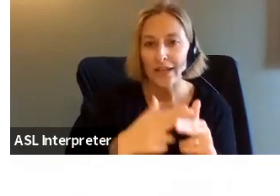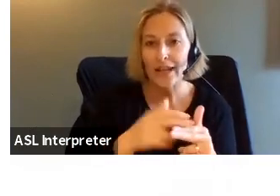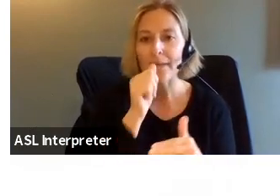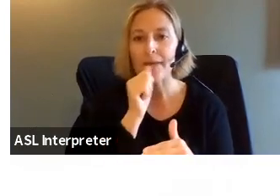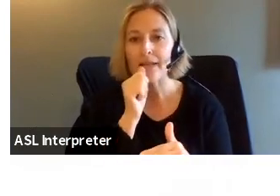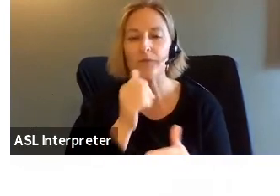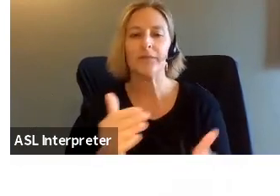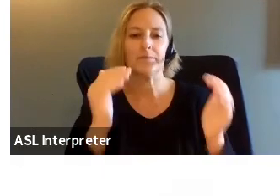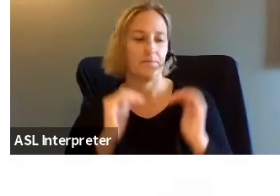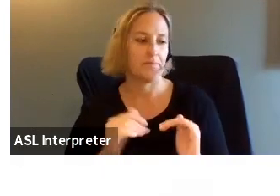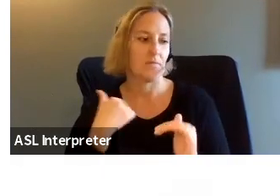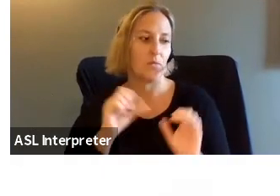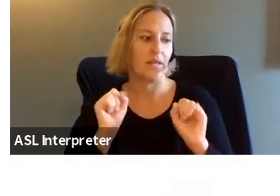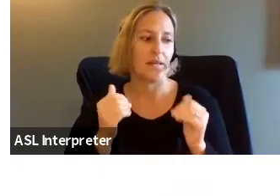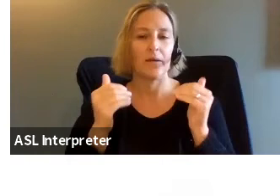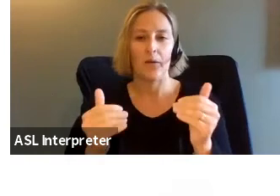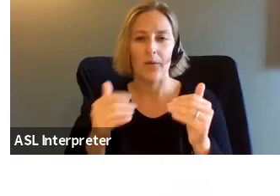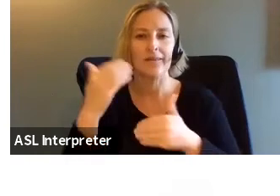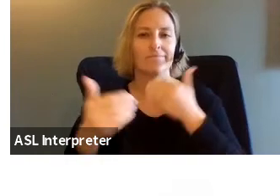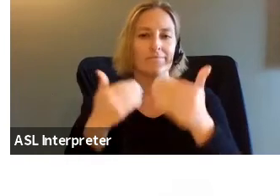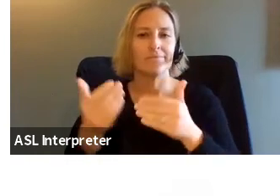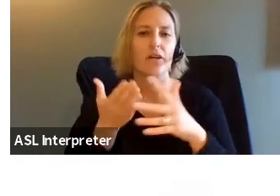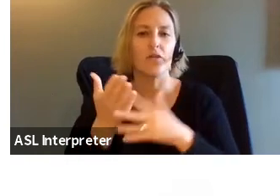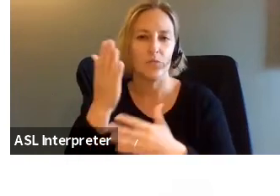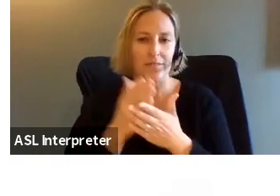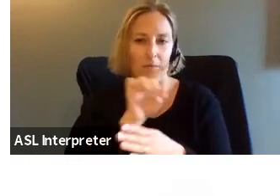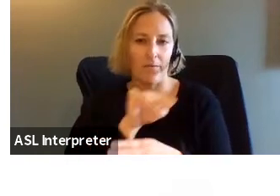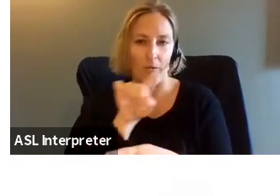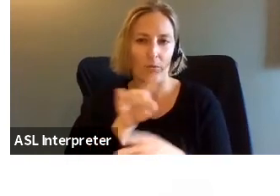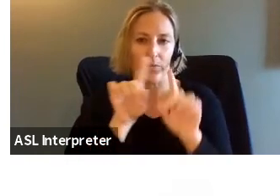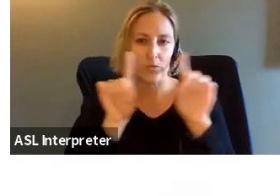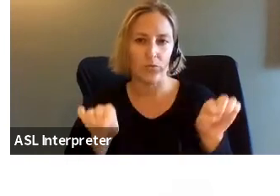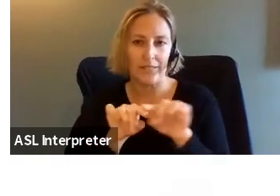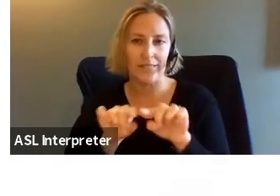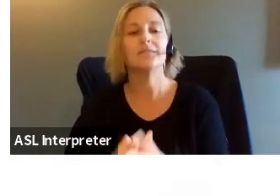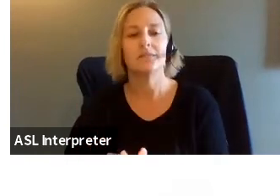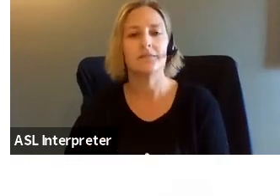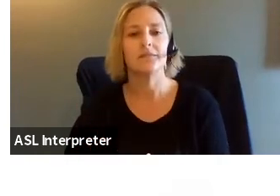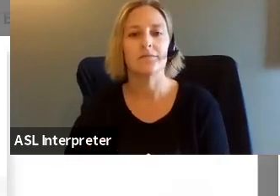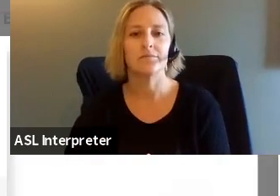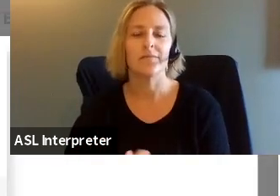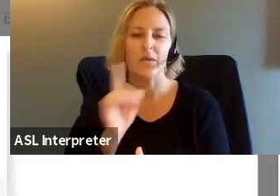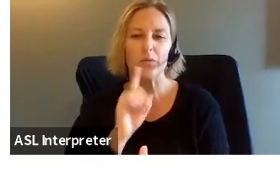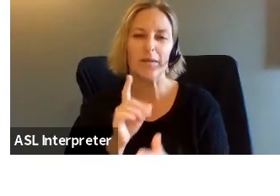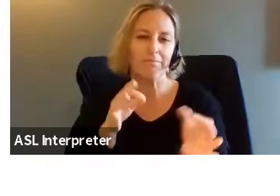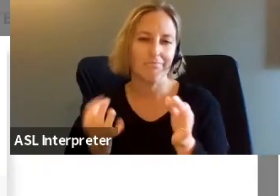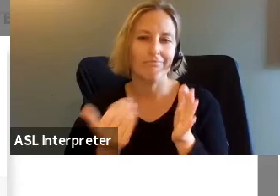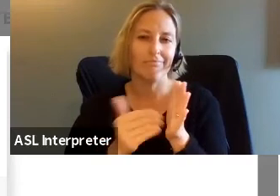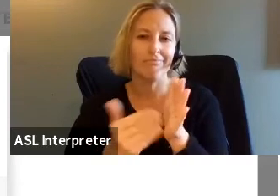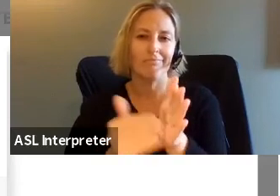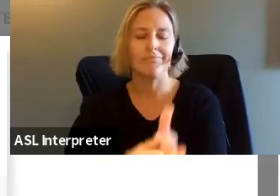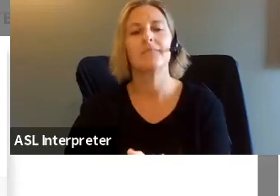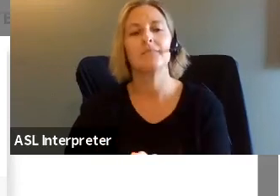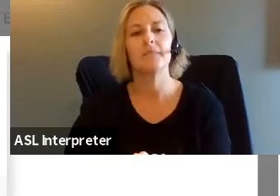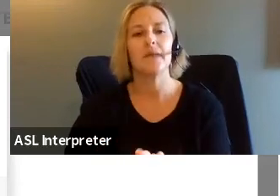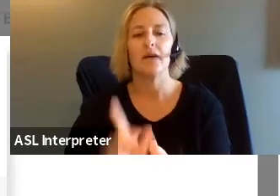can go ahead and advance through some of these screenshots here. They're somewhat redundant, but this is kind of clear